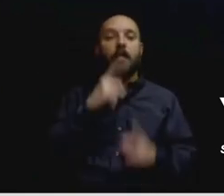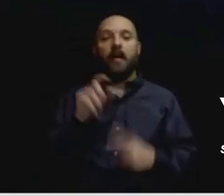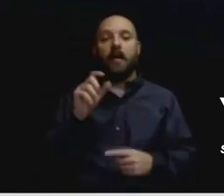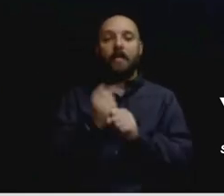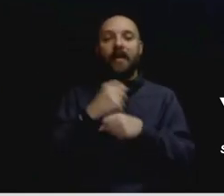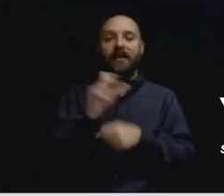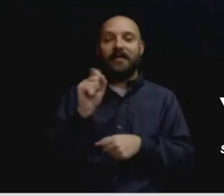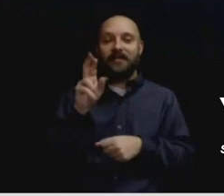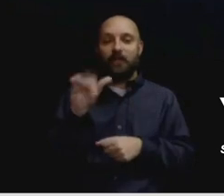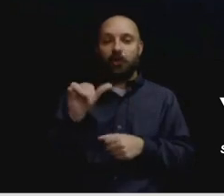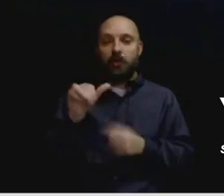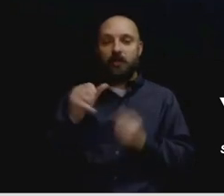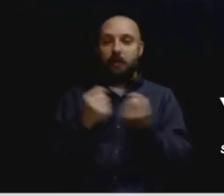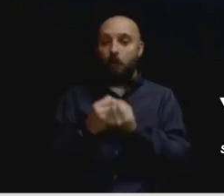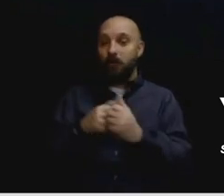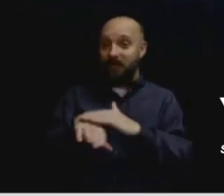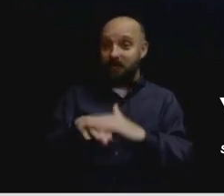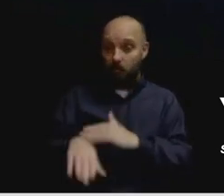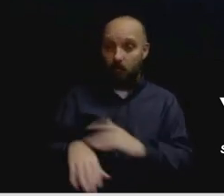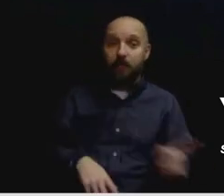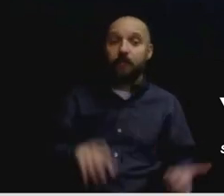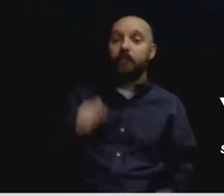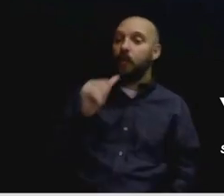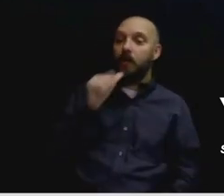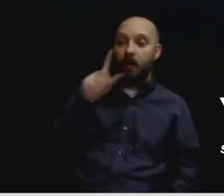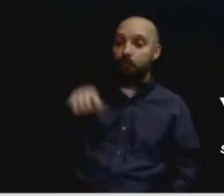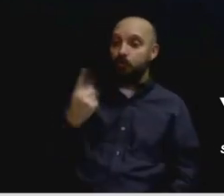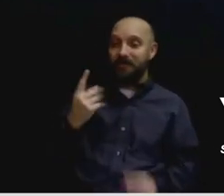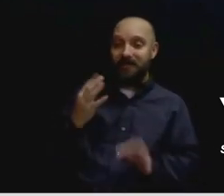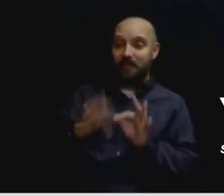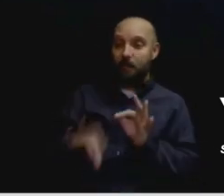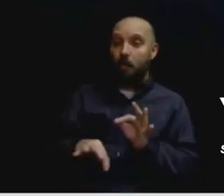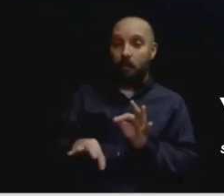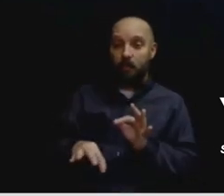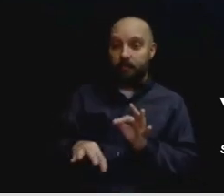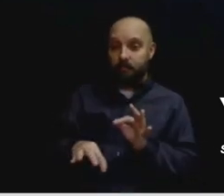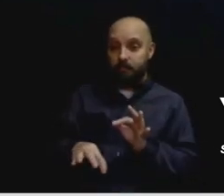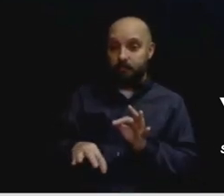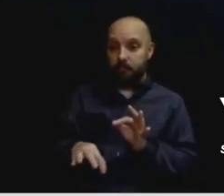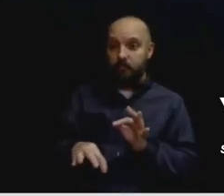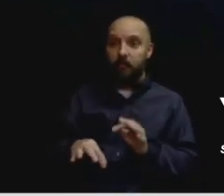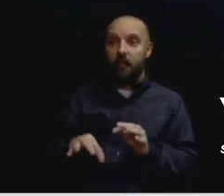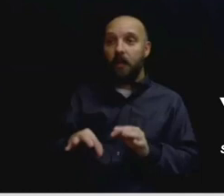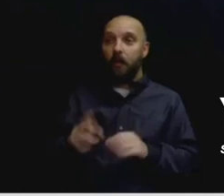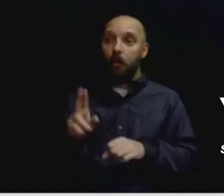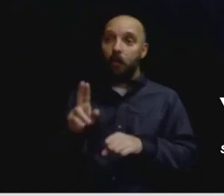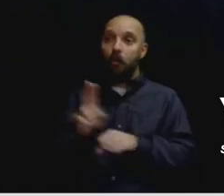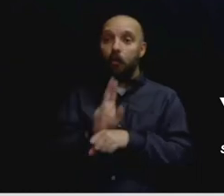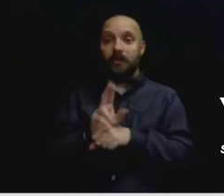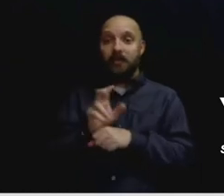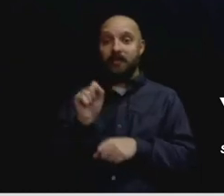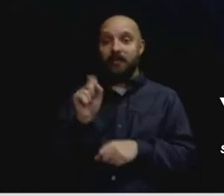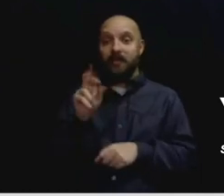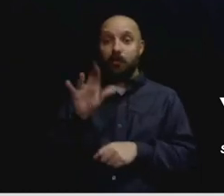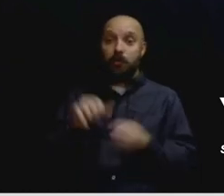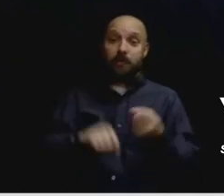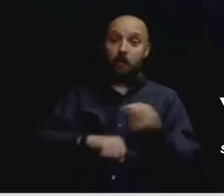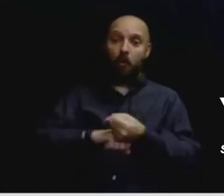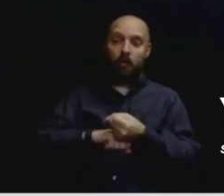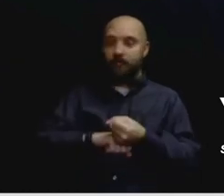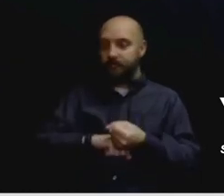accessible. So it isn't just as simple as just using a sensory support.